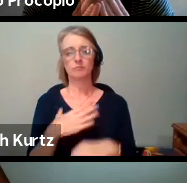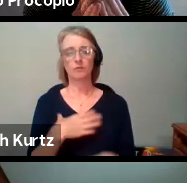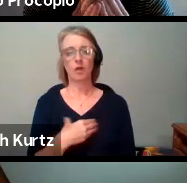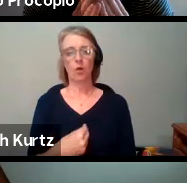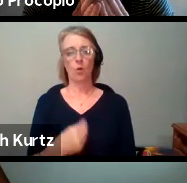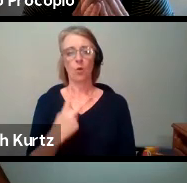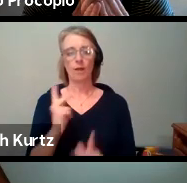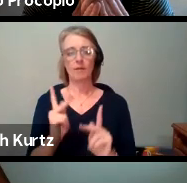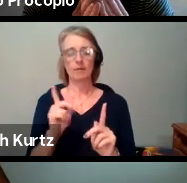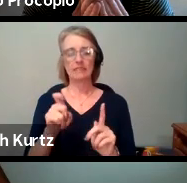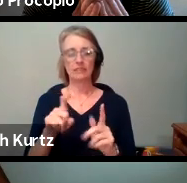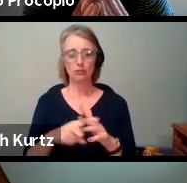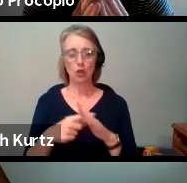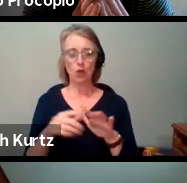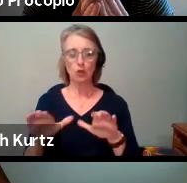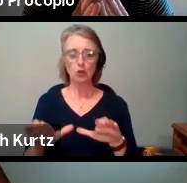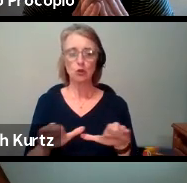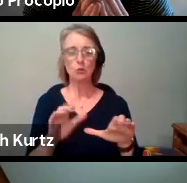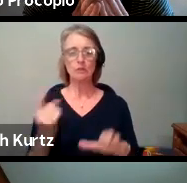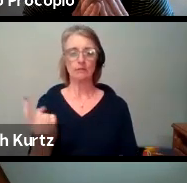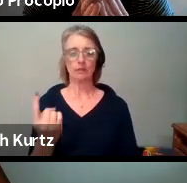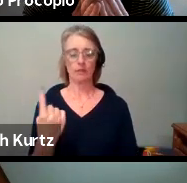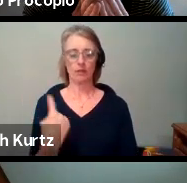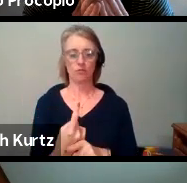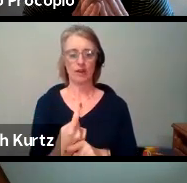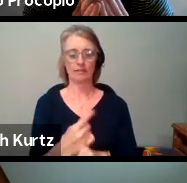need to start doing something. And